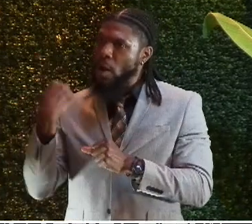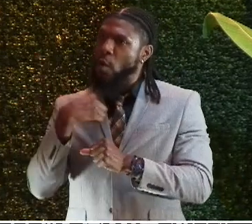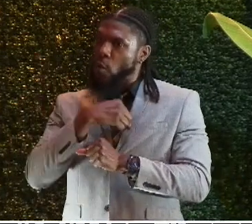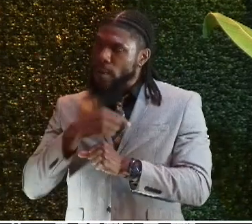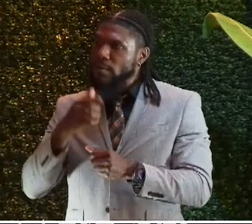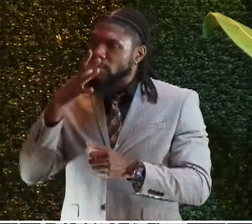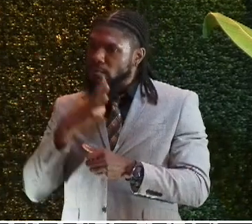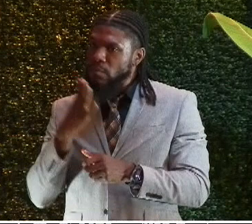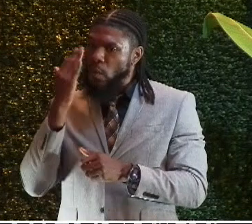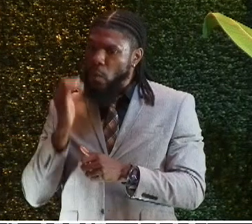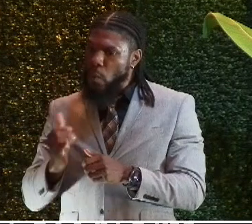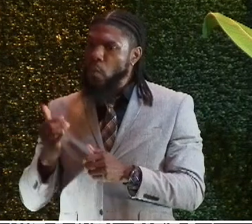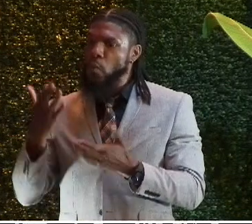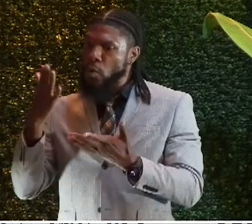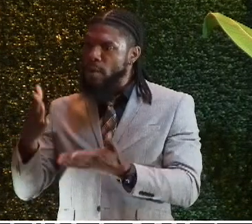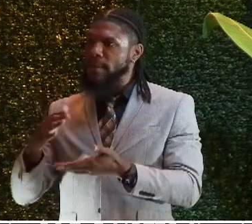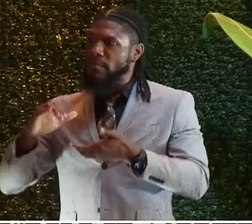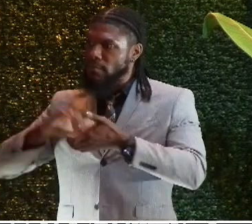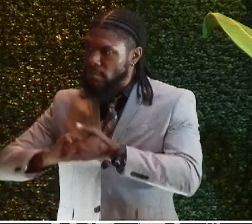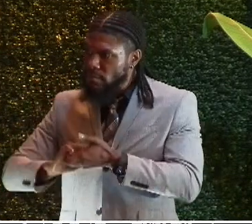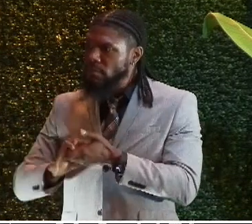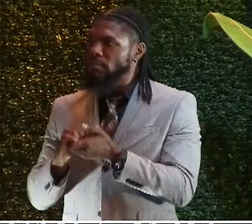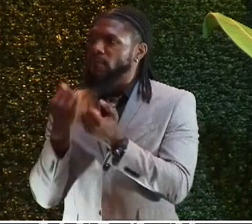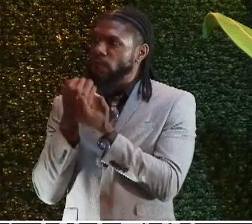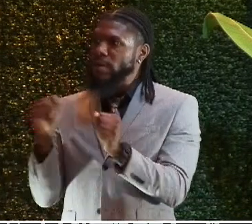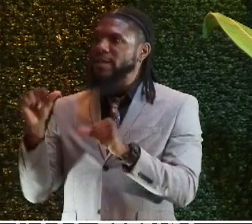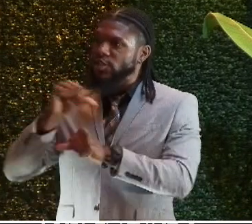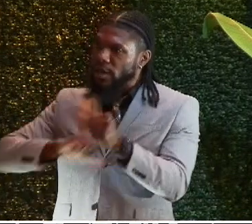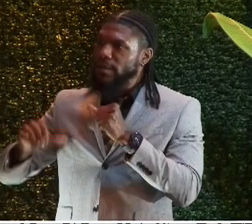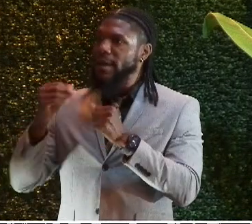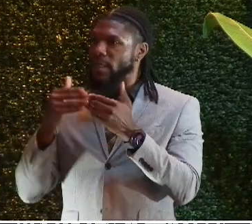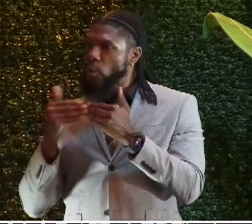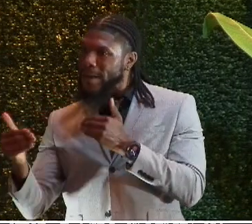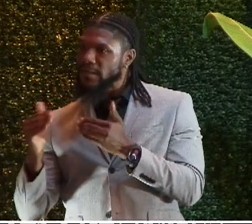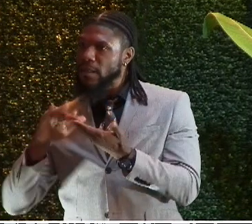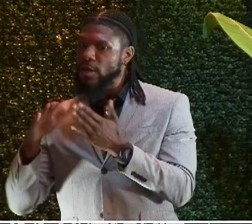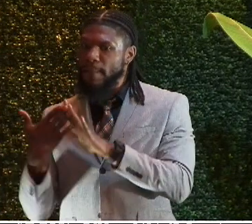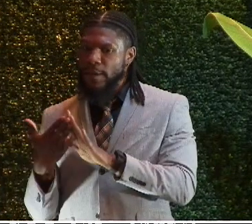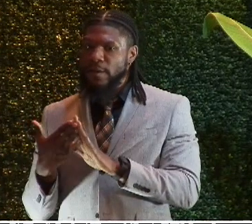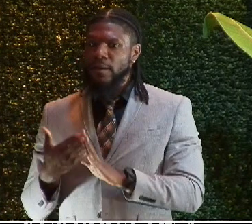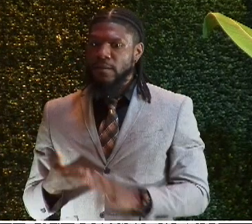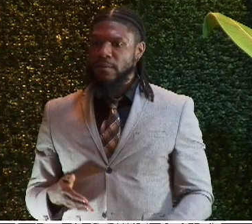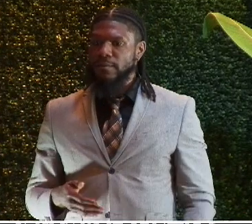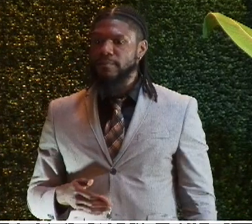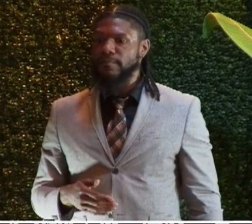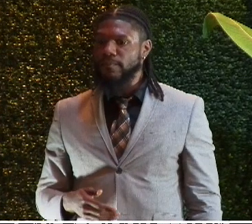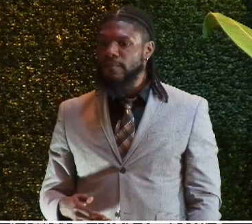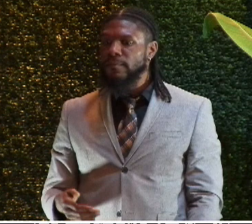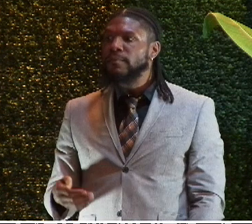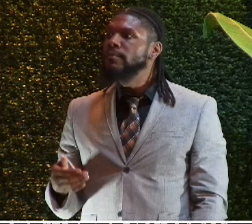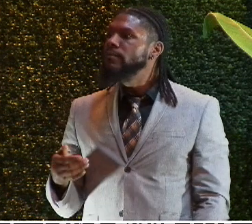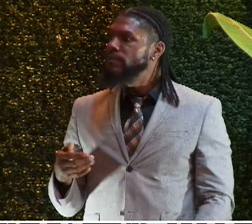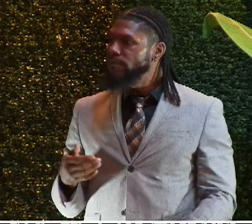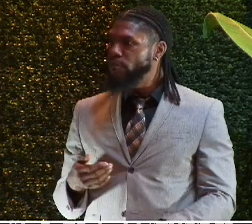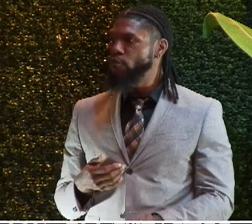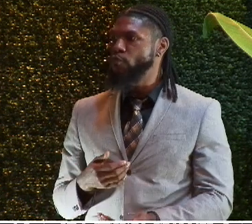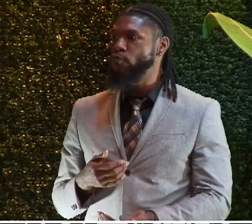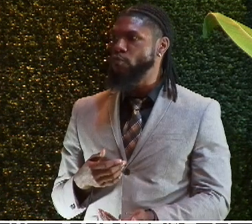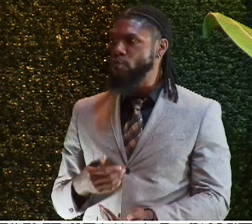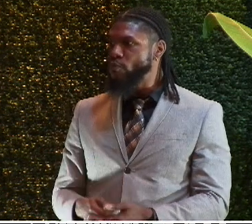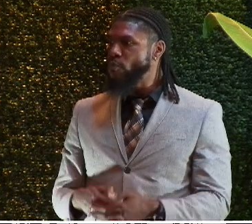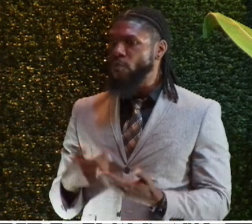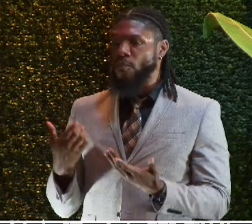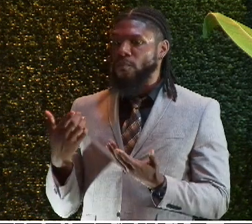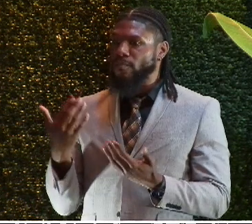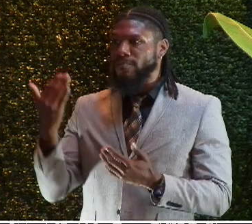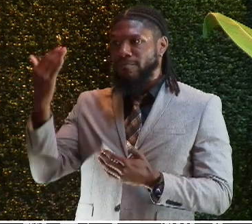other and the rest of our community. I know I went through the answer, around, up and down to the back, but I know